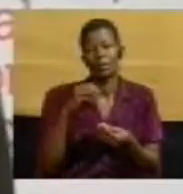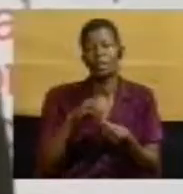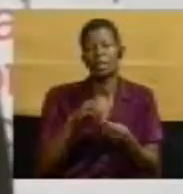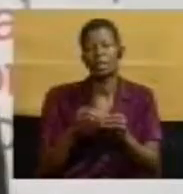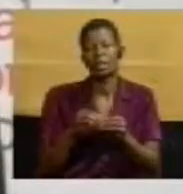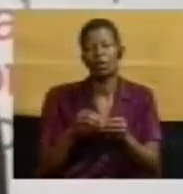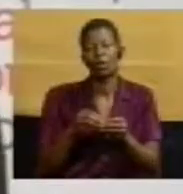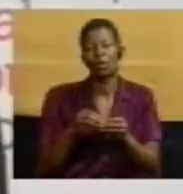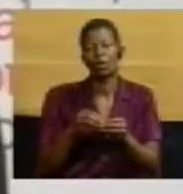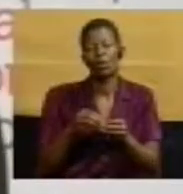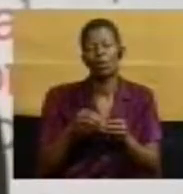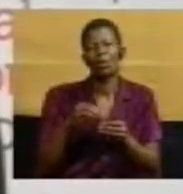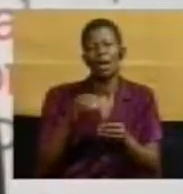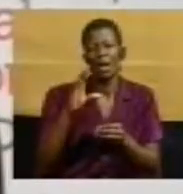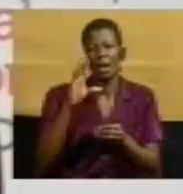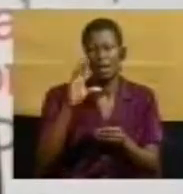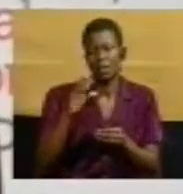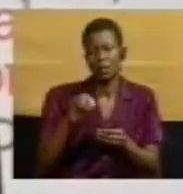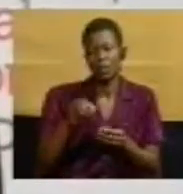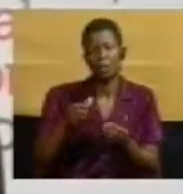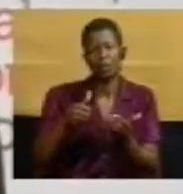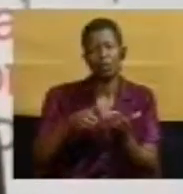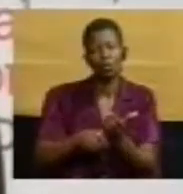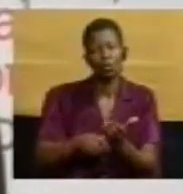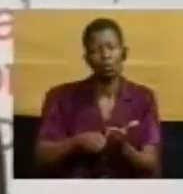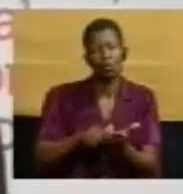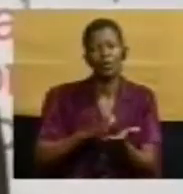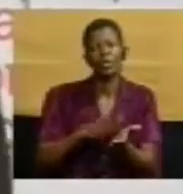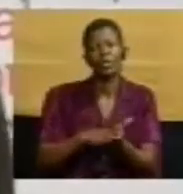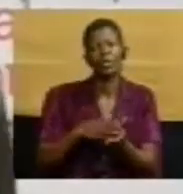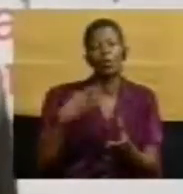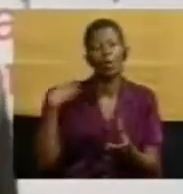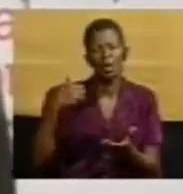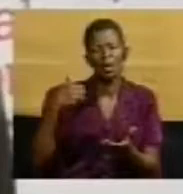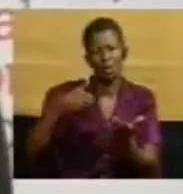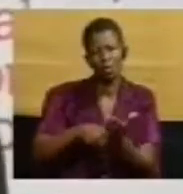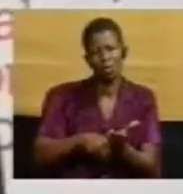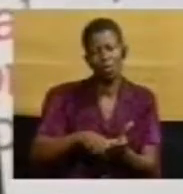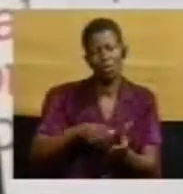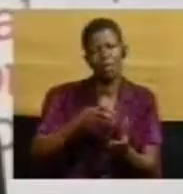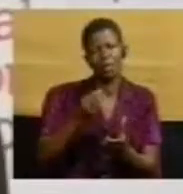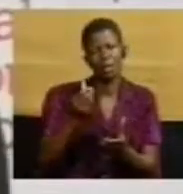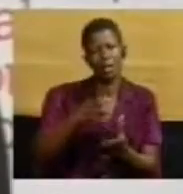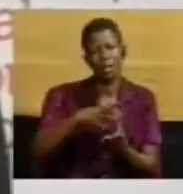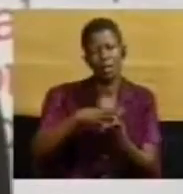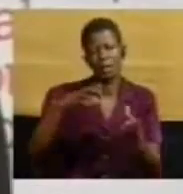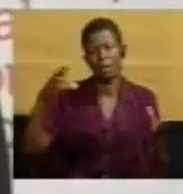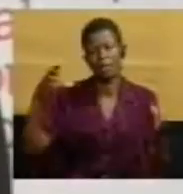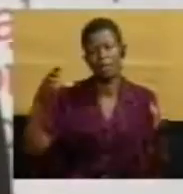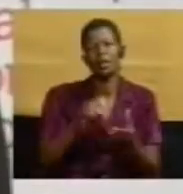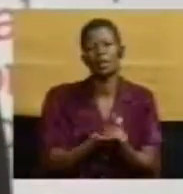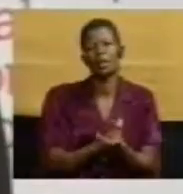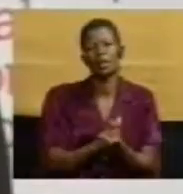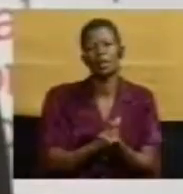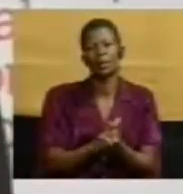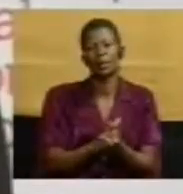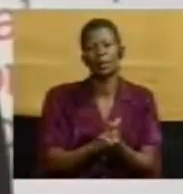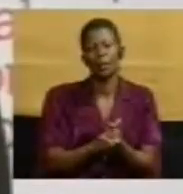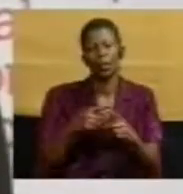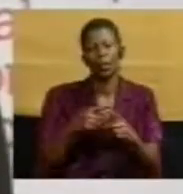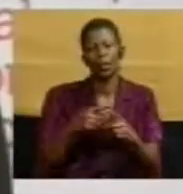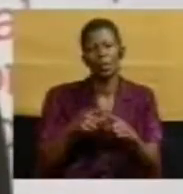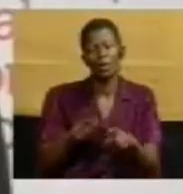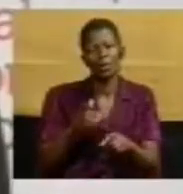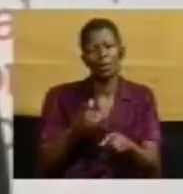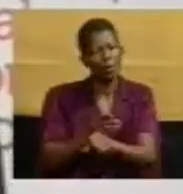of domestic borrowing, which is very high, trying to reduce the amount that's spent on debt interest, and looking at ways in expenditure programs